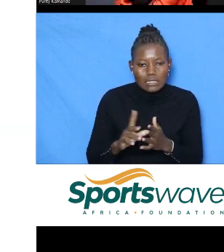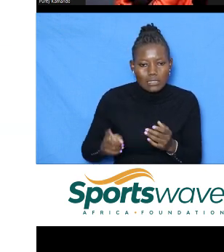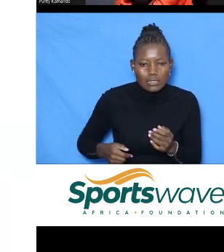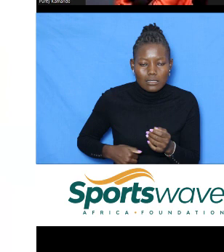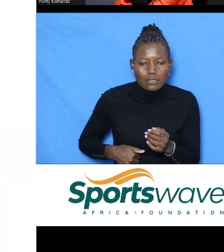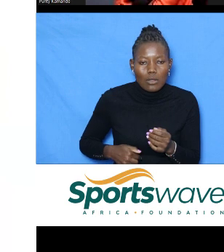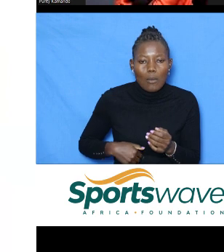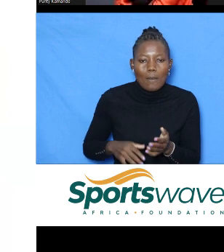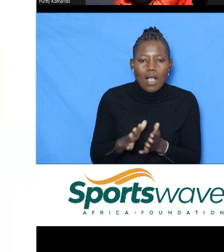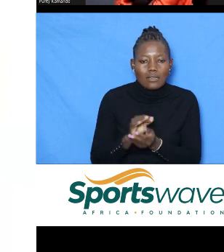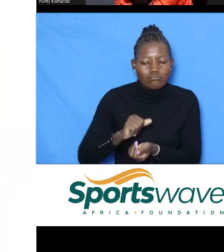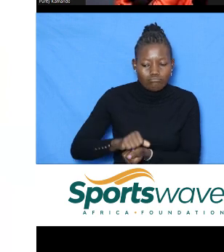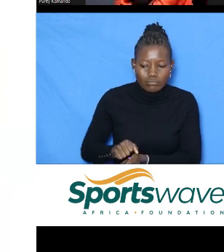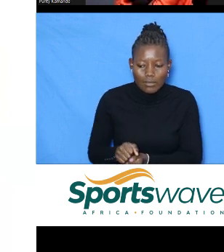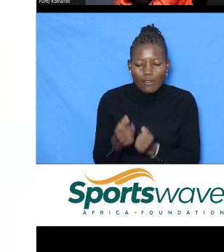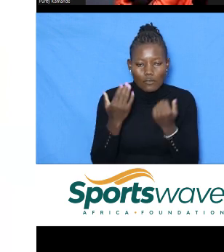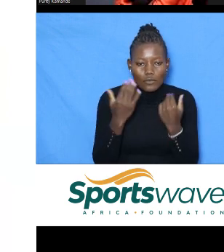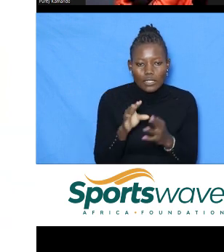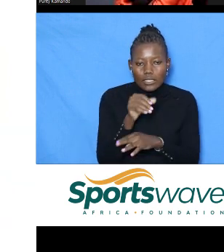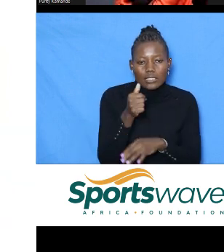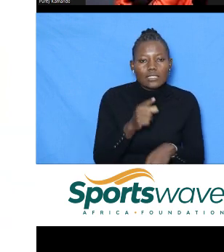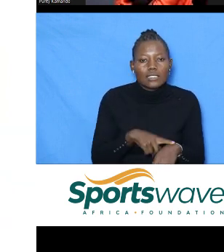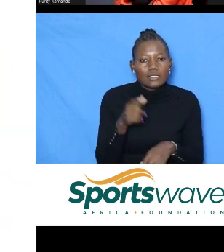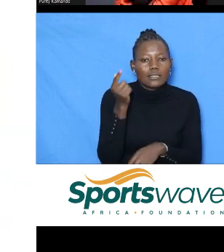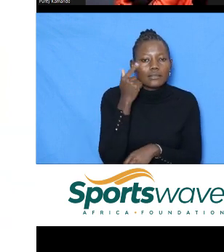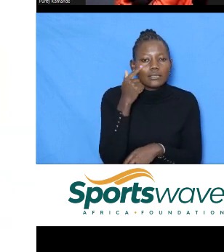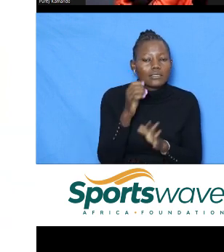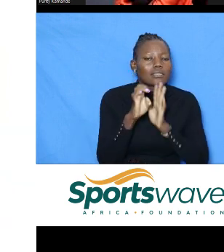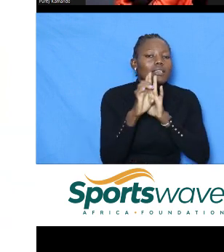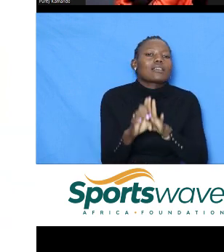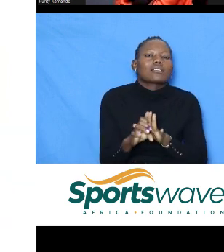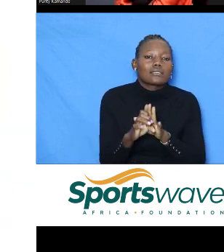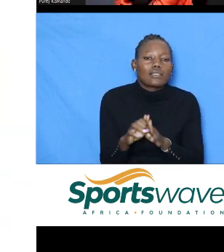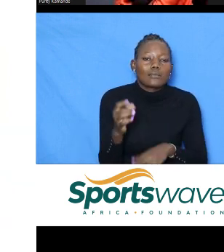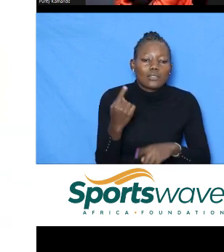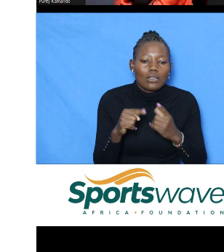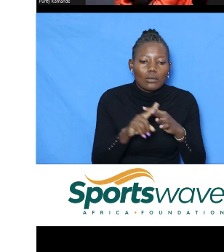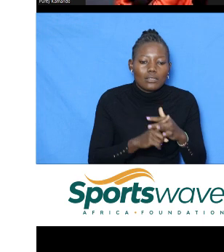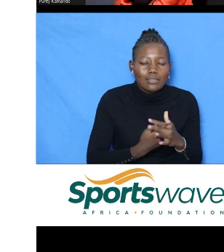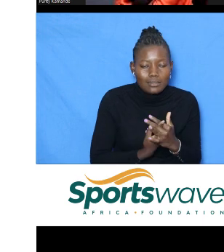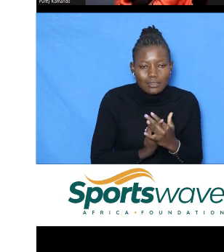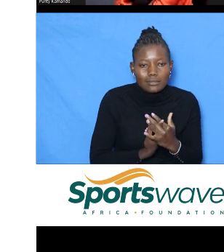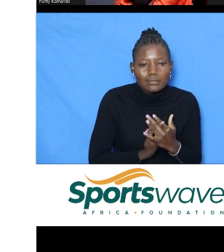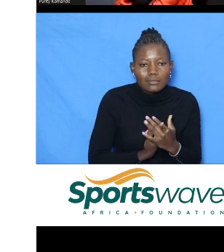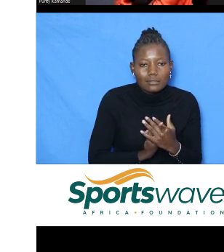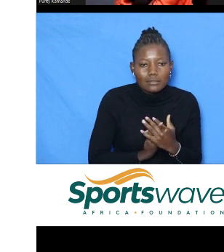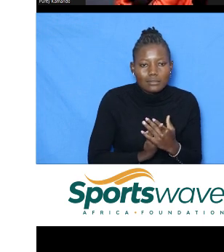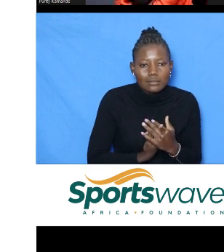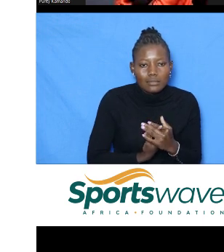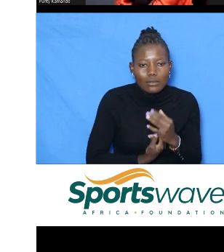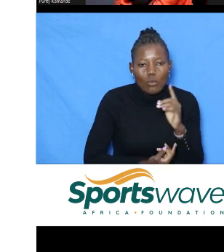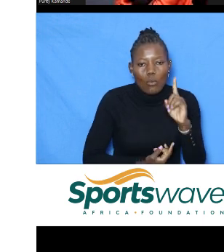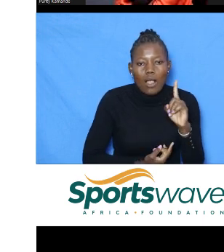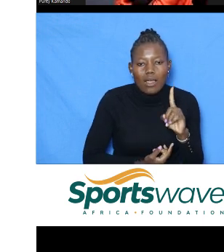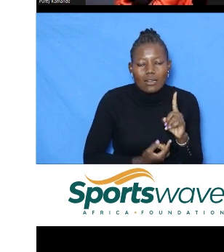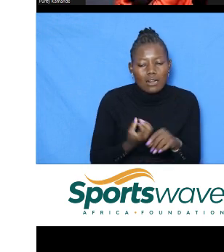be cleared. Sometimes we get to see that, like for example, a game is starting at 1